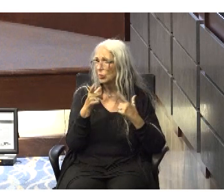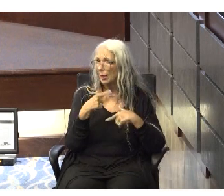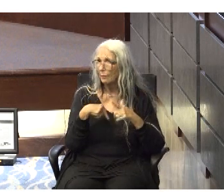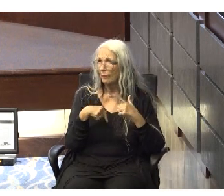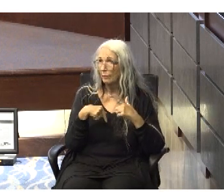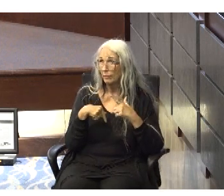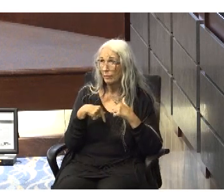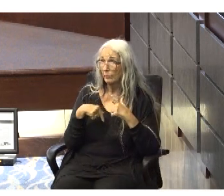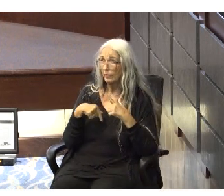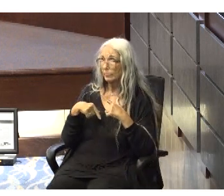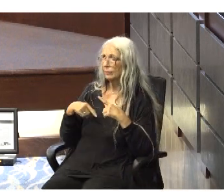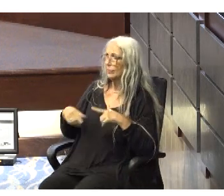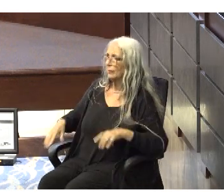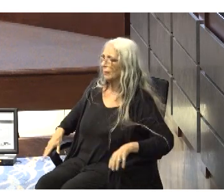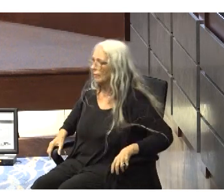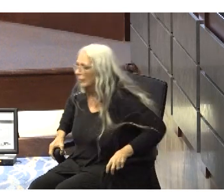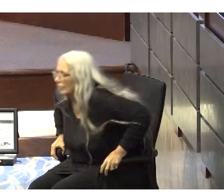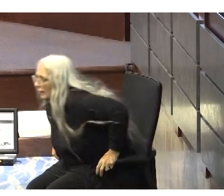this afternoon.